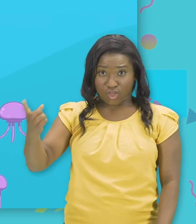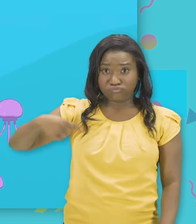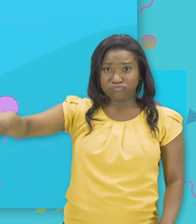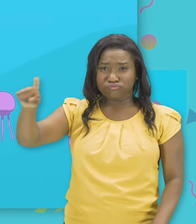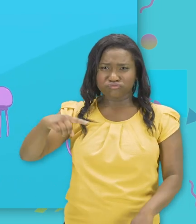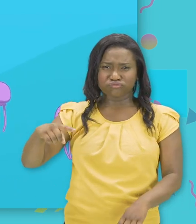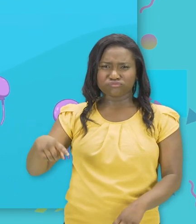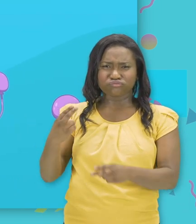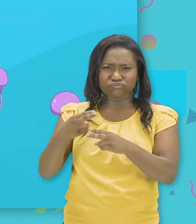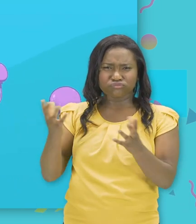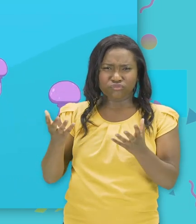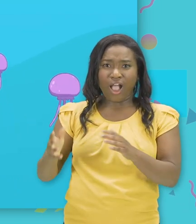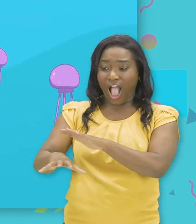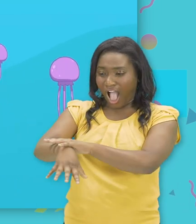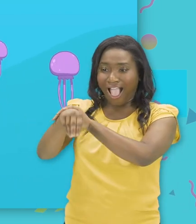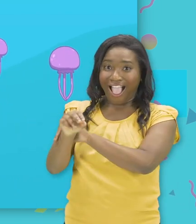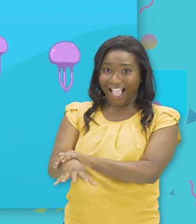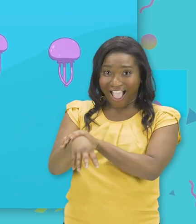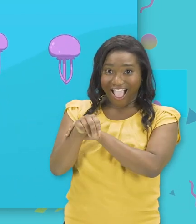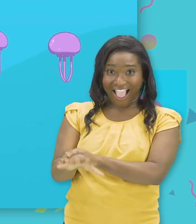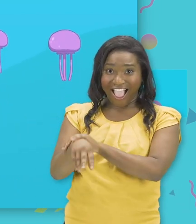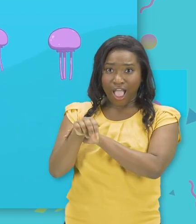Those are jellyfish!